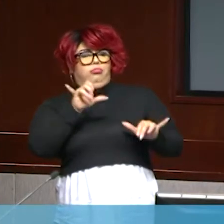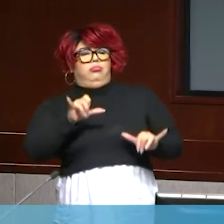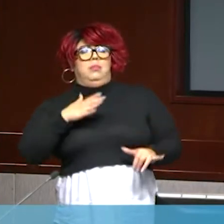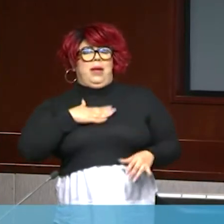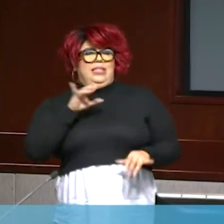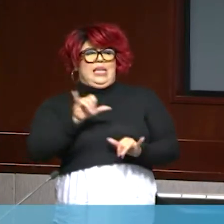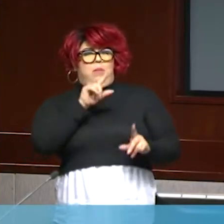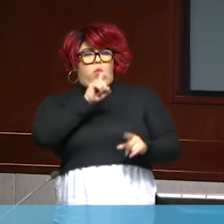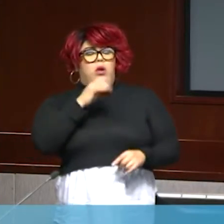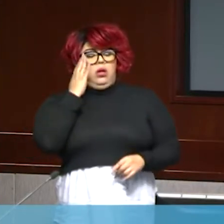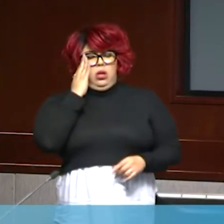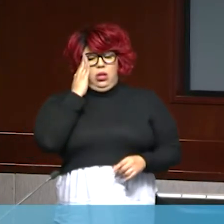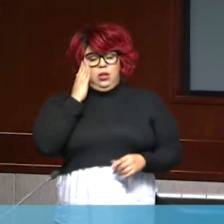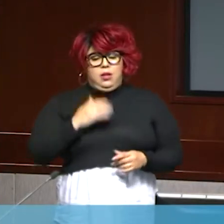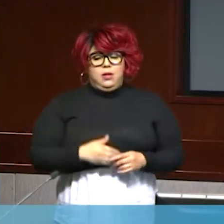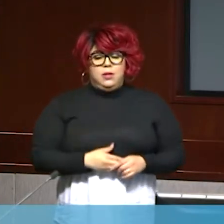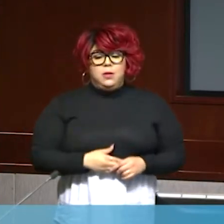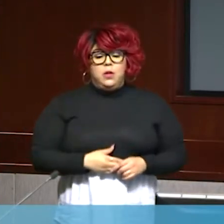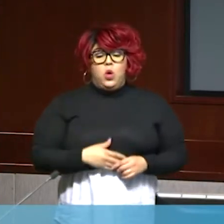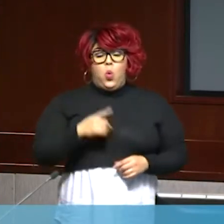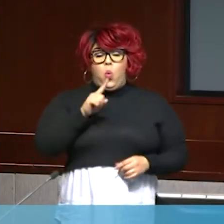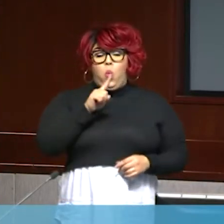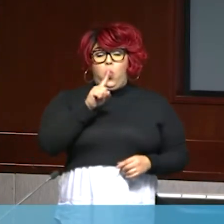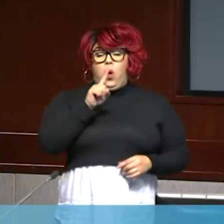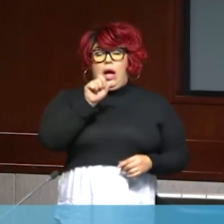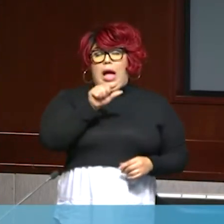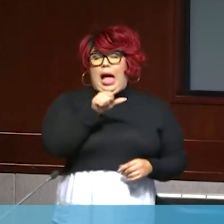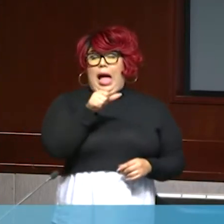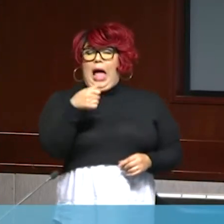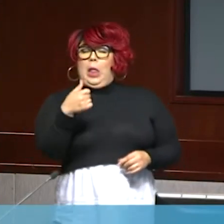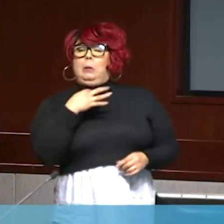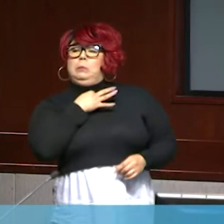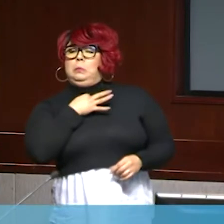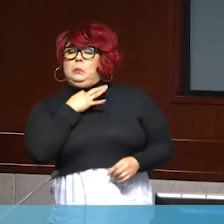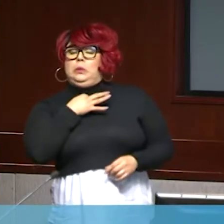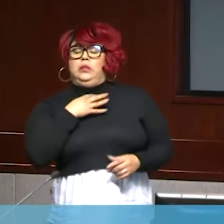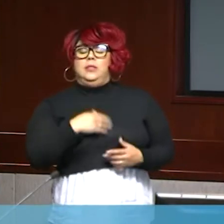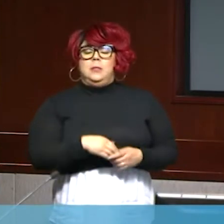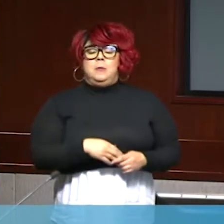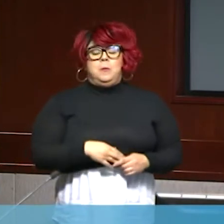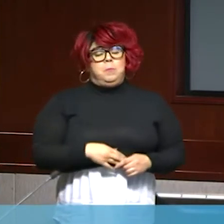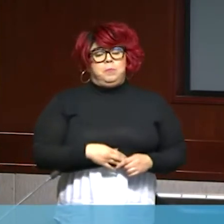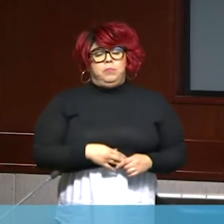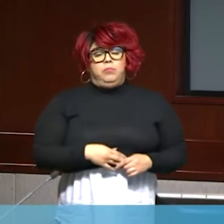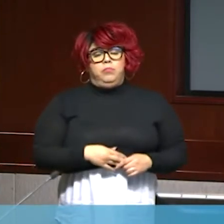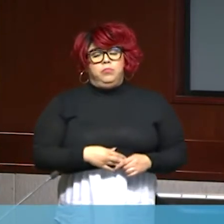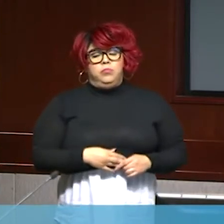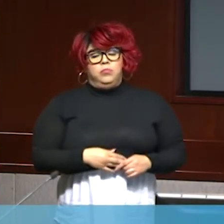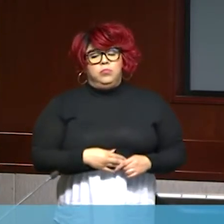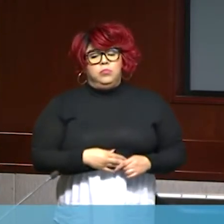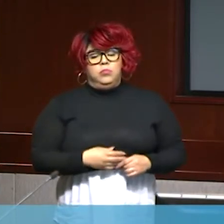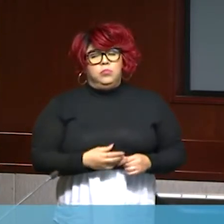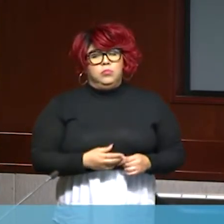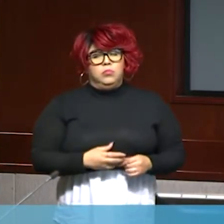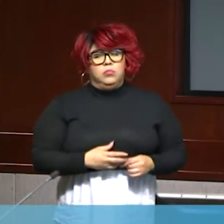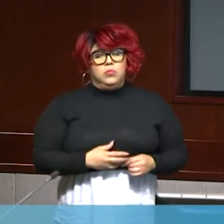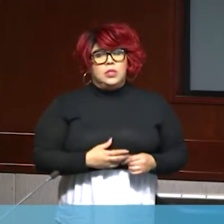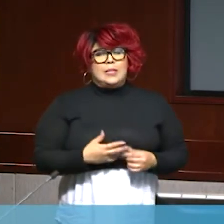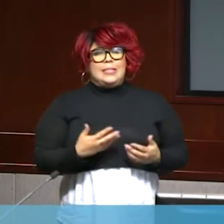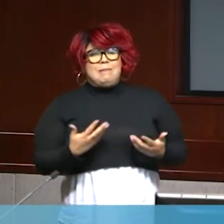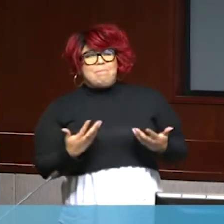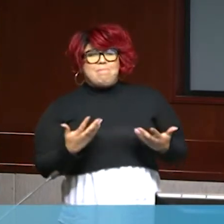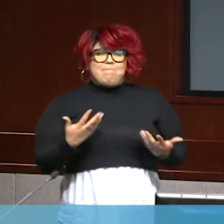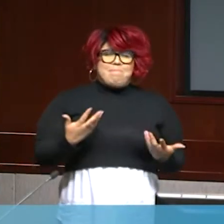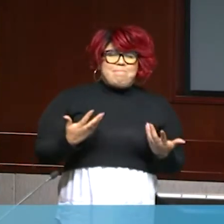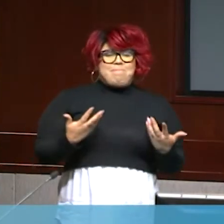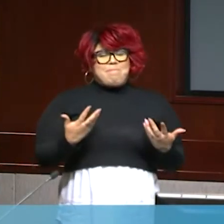had. The only thing that I had to follow up was so we've kind of been dancing around this conversation a little